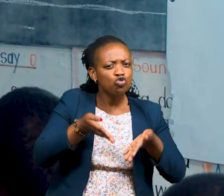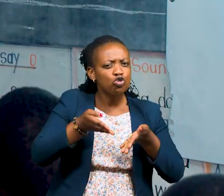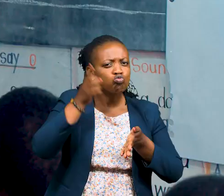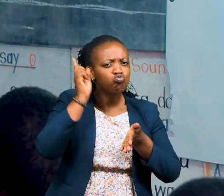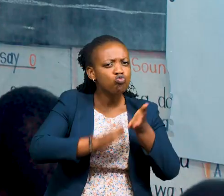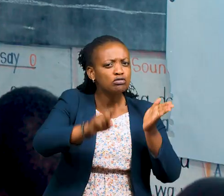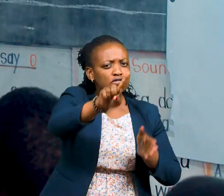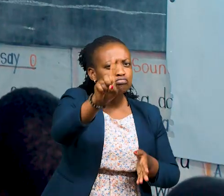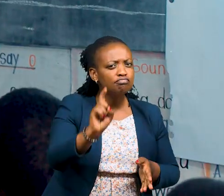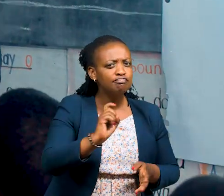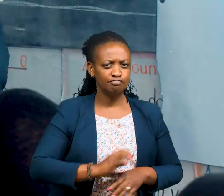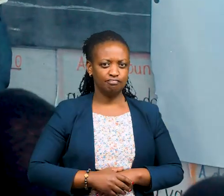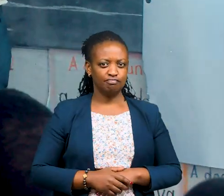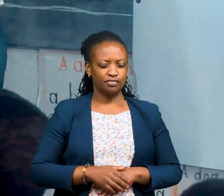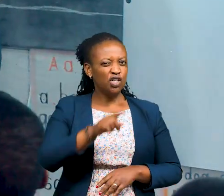today?